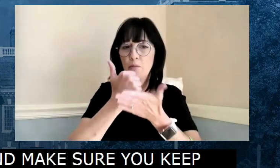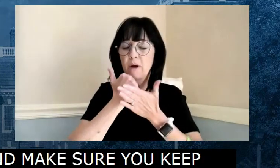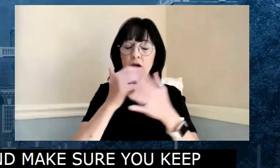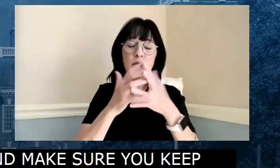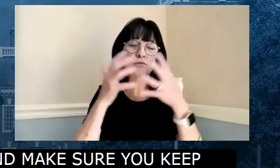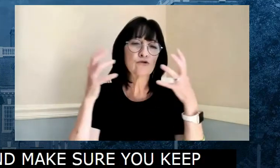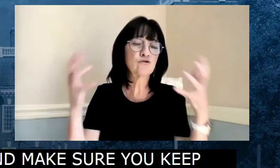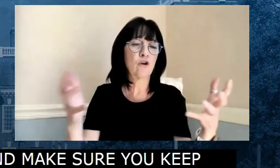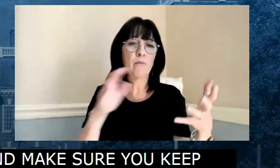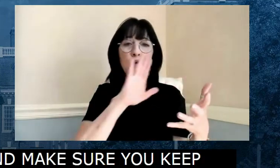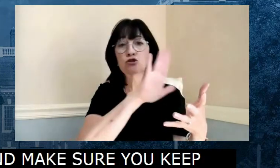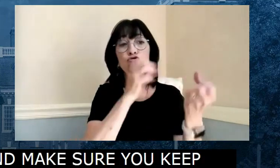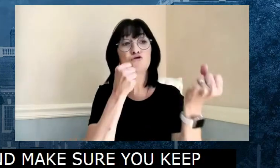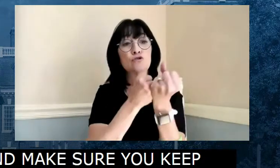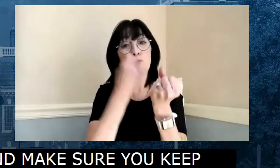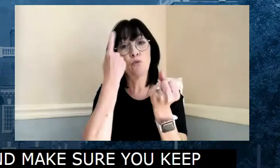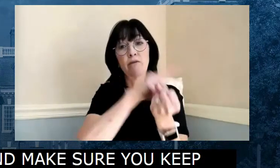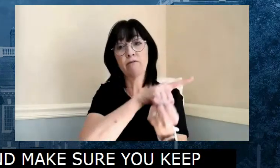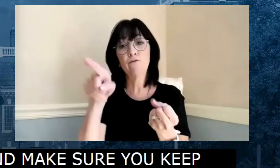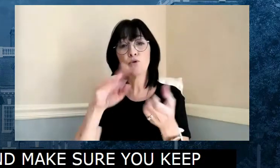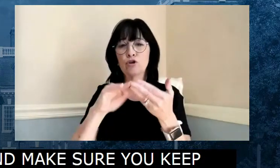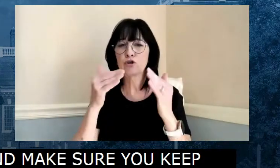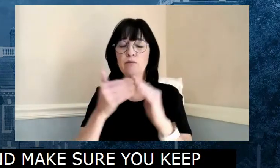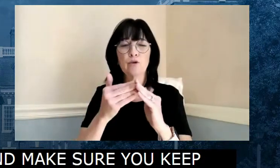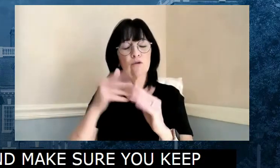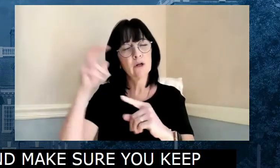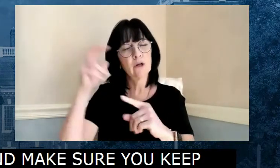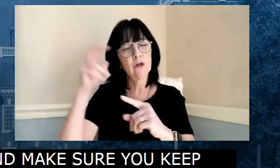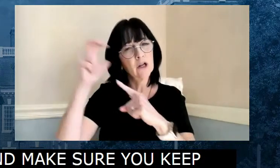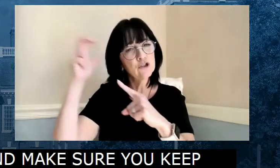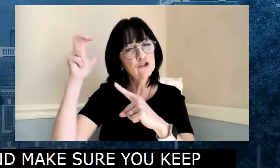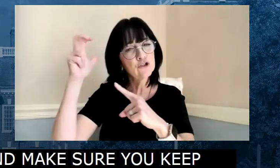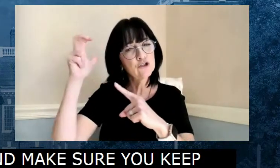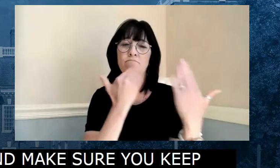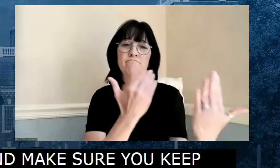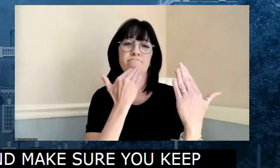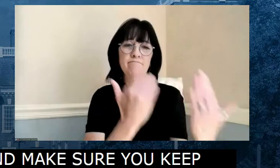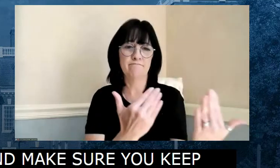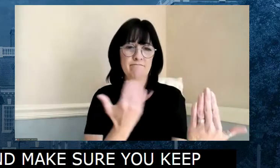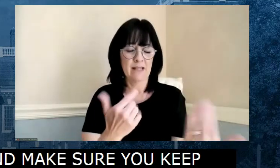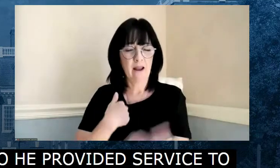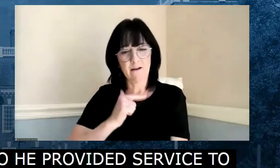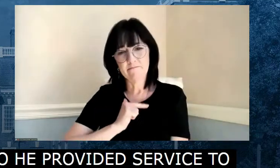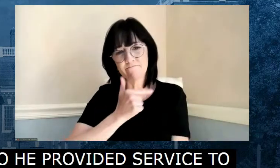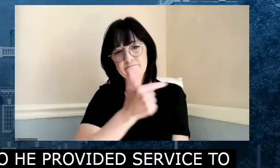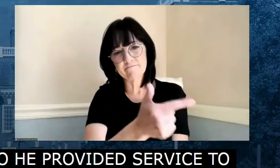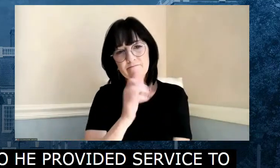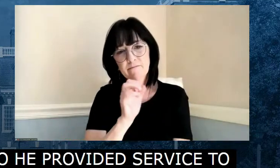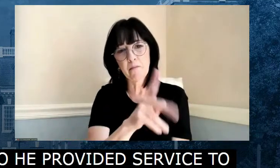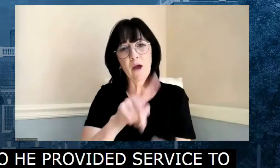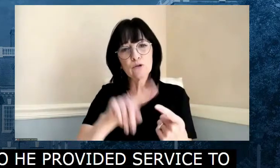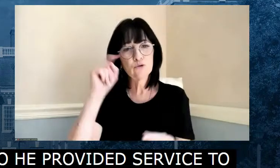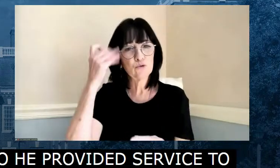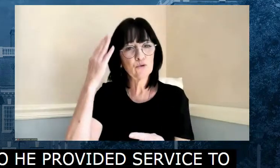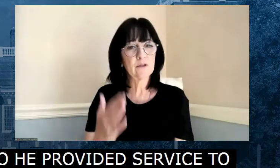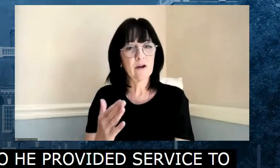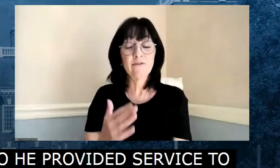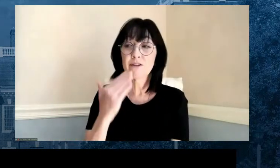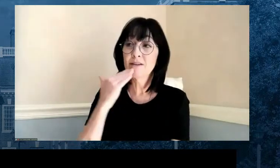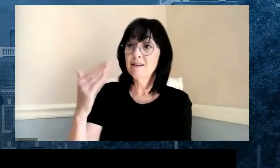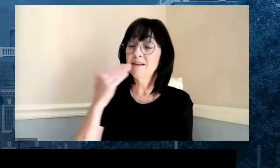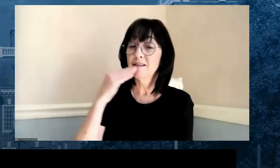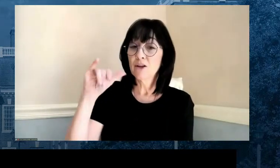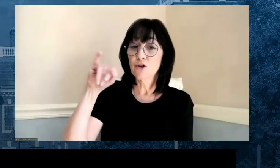the community. So thank you for everything they do. And I'll turn it back over to you, Governor. Thank you, AJ. That's a great way to end